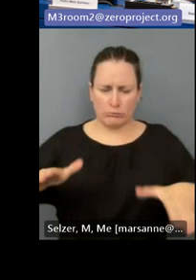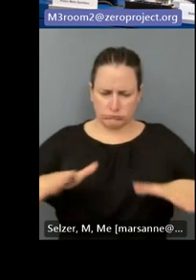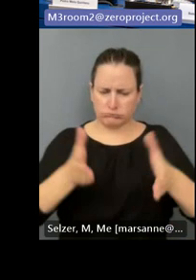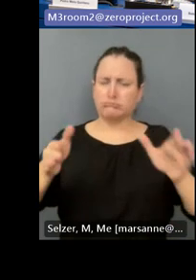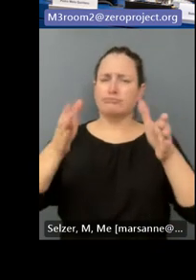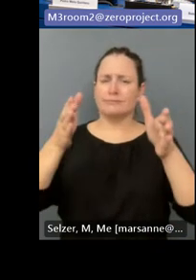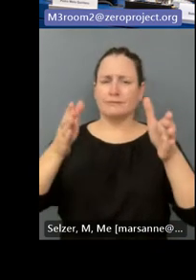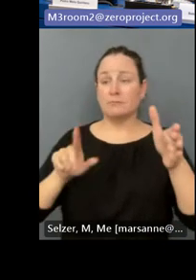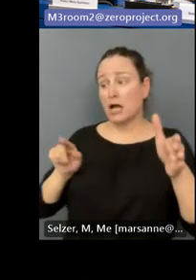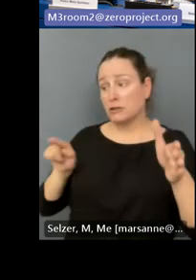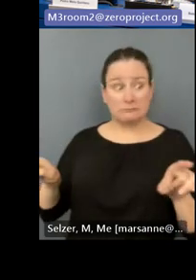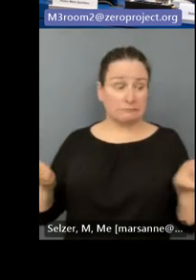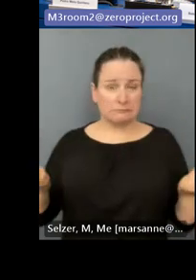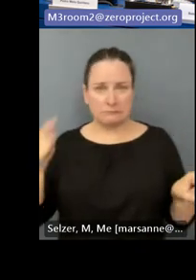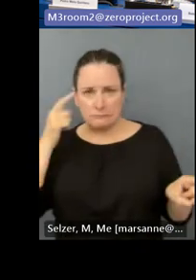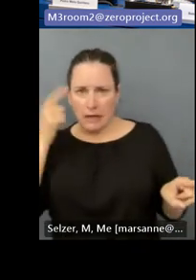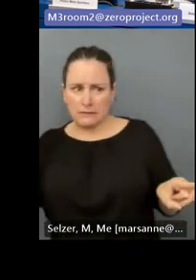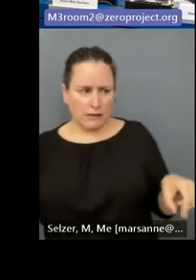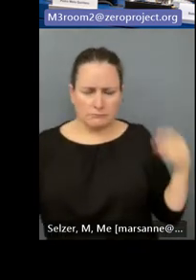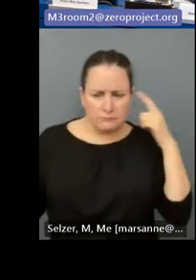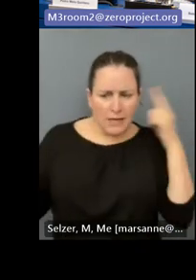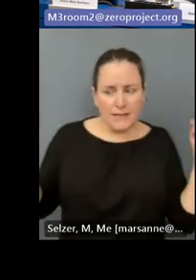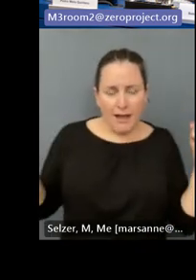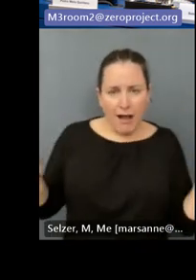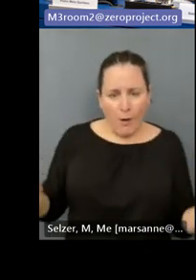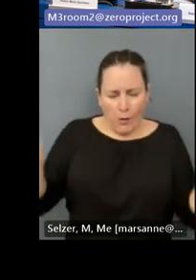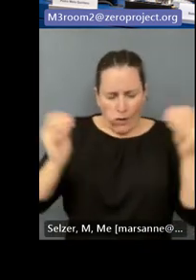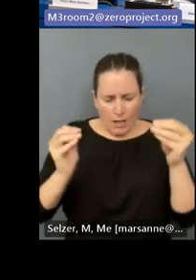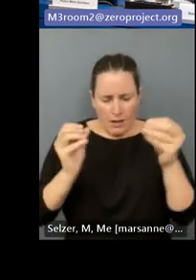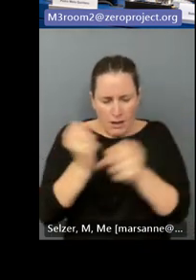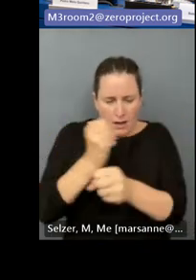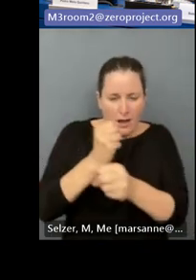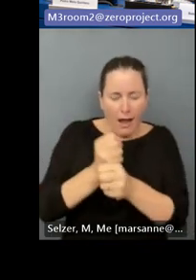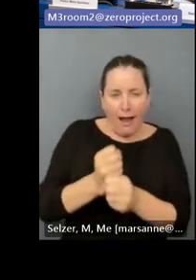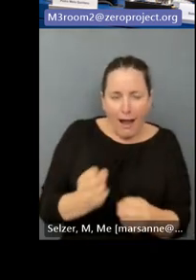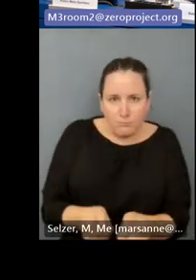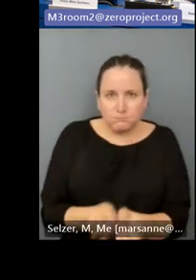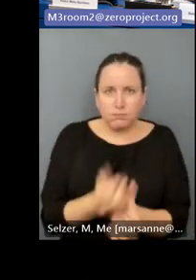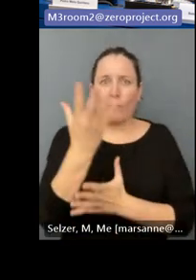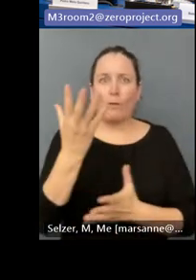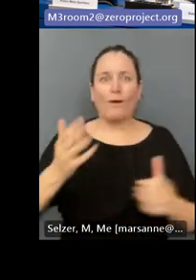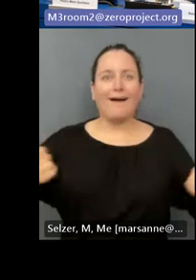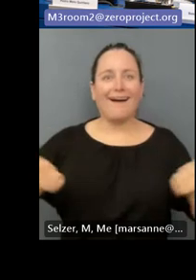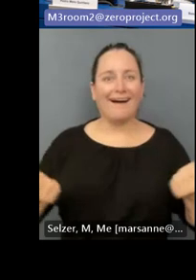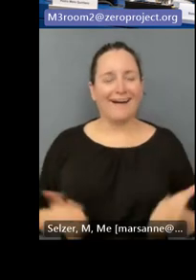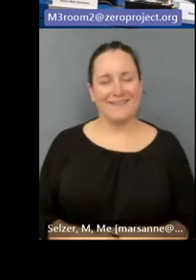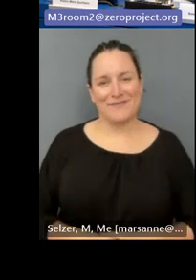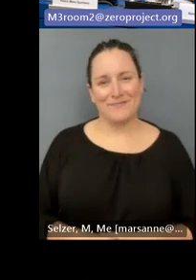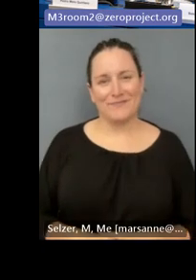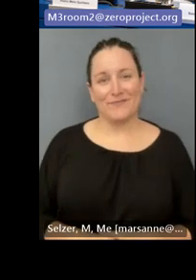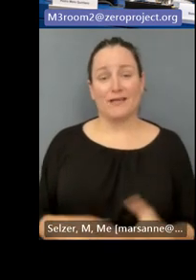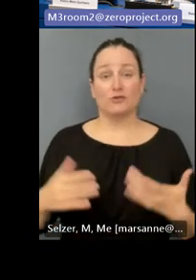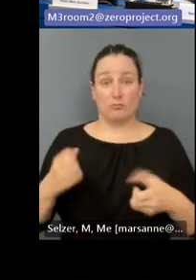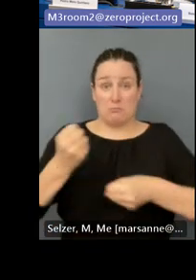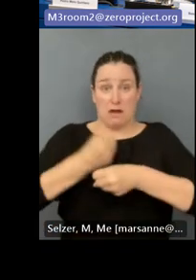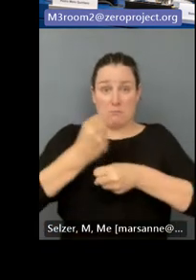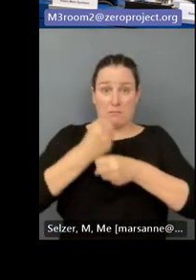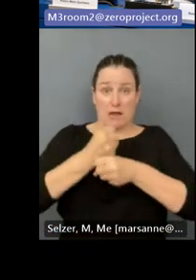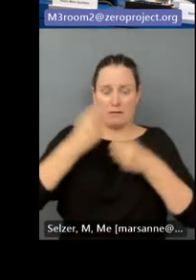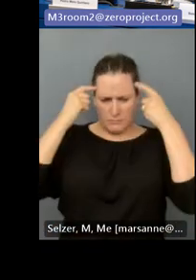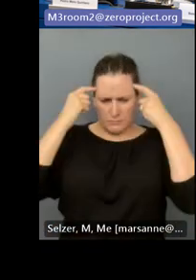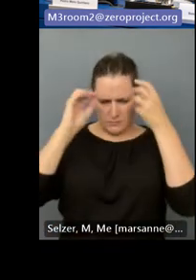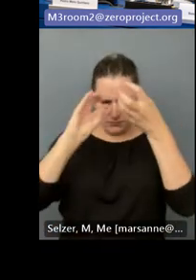and collaborative minds. By building LEGO robots, participants not only learn the fundamentals of robotics, but